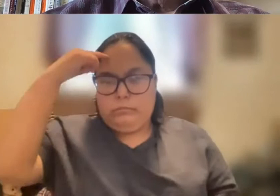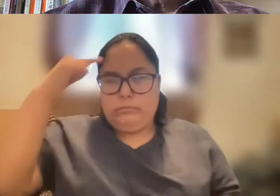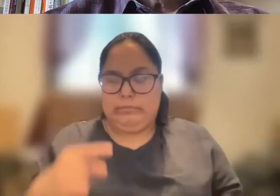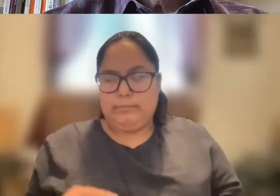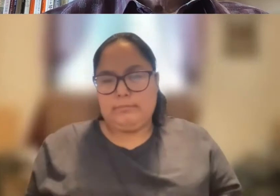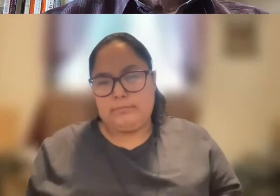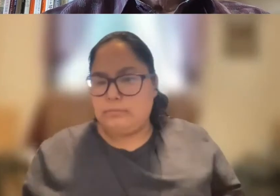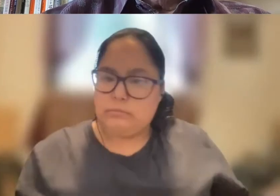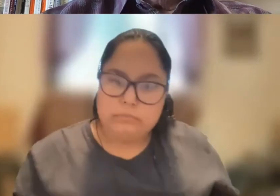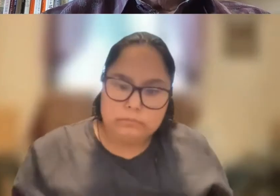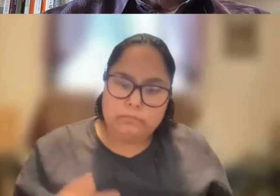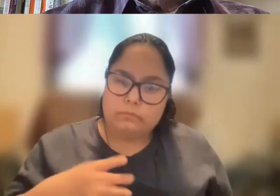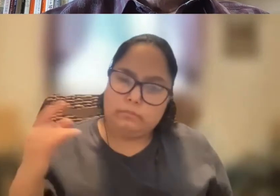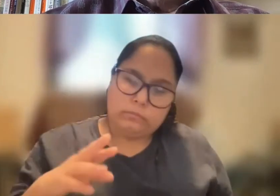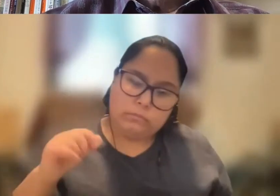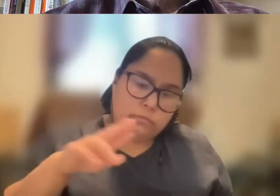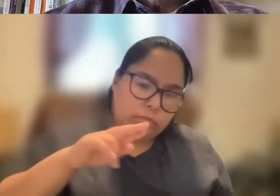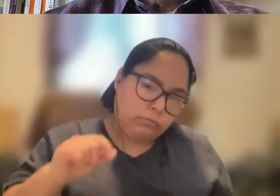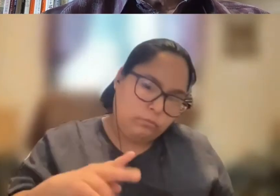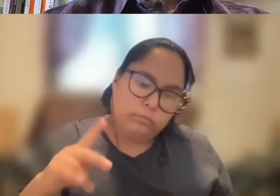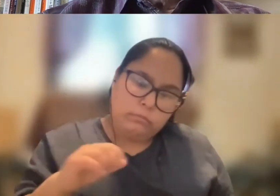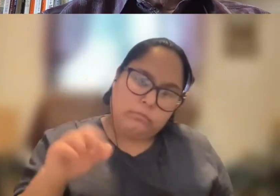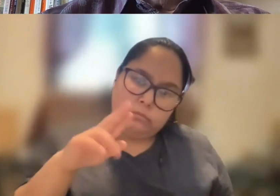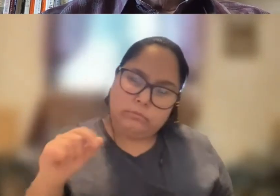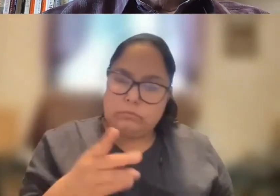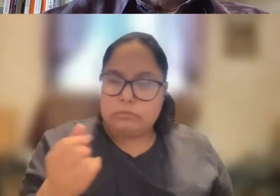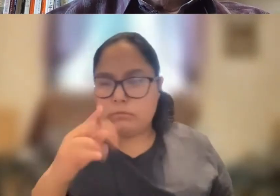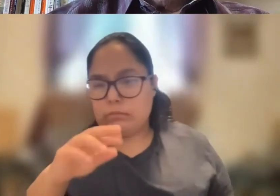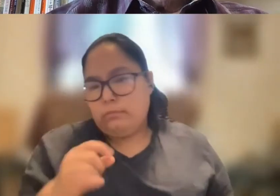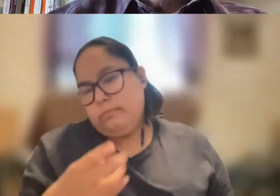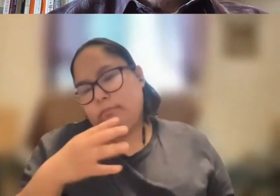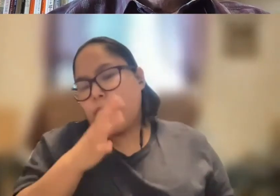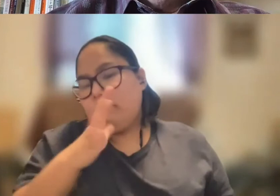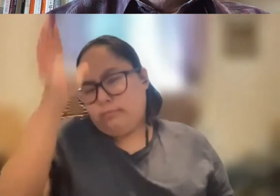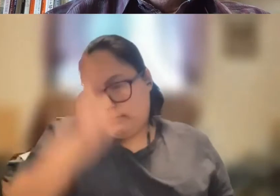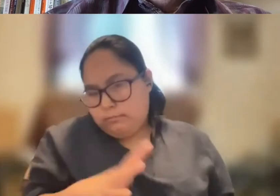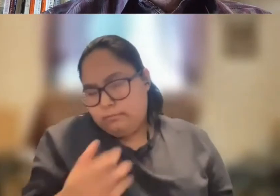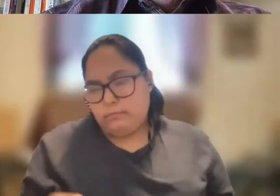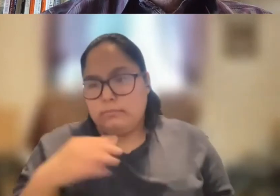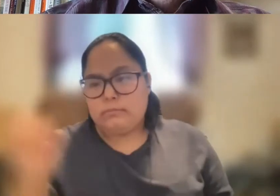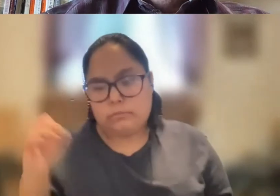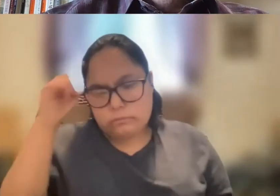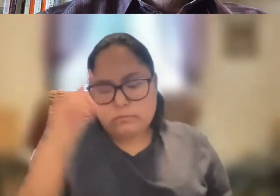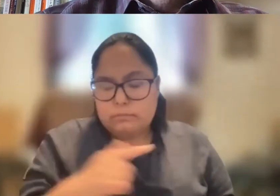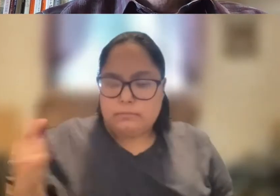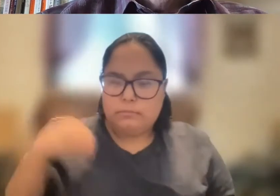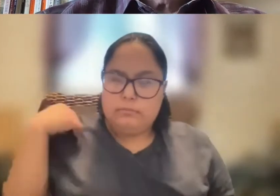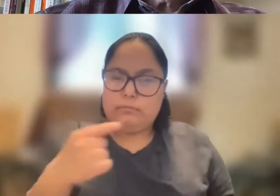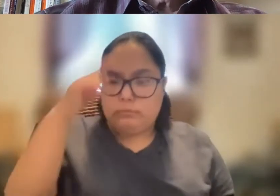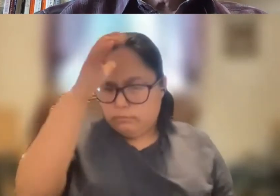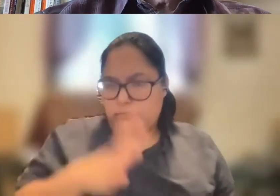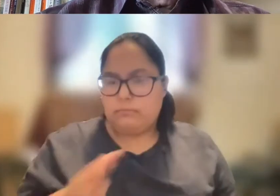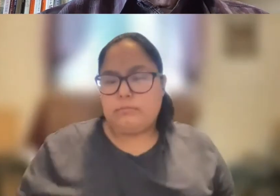that prime timers can offer senior men, especially, obviously, but it doesn't all have to be